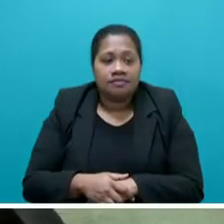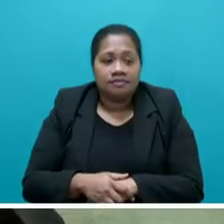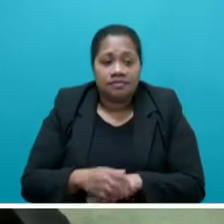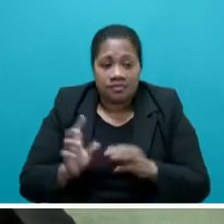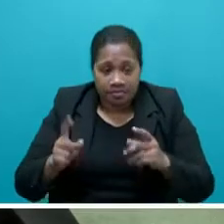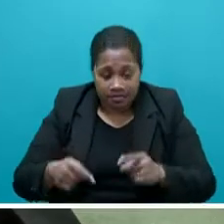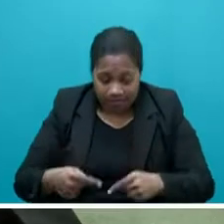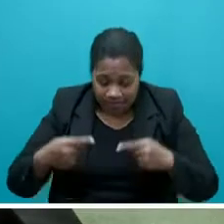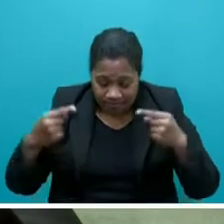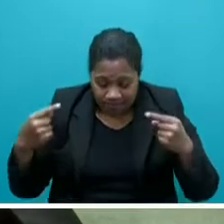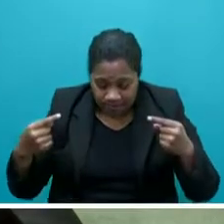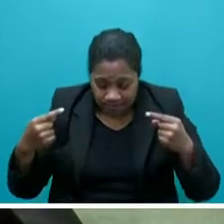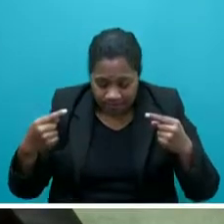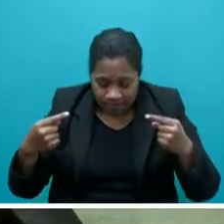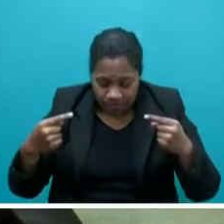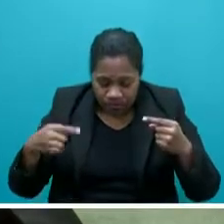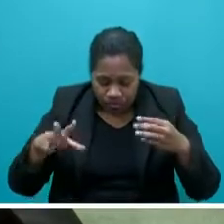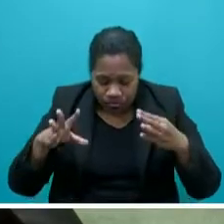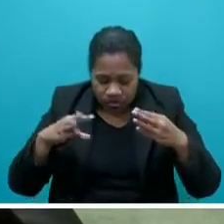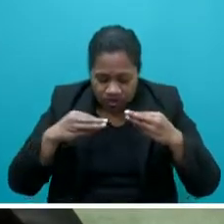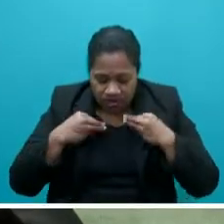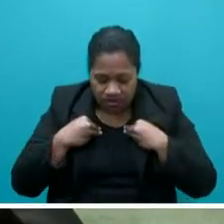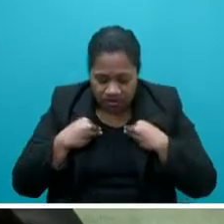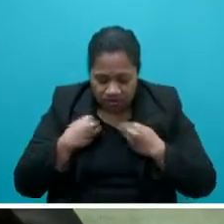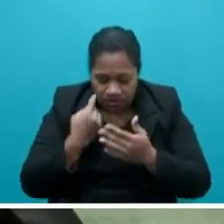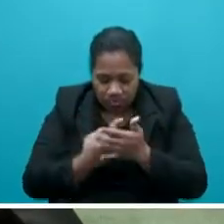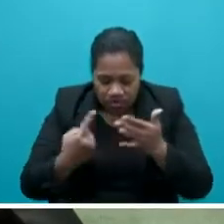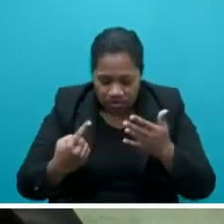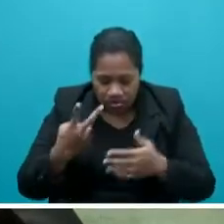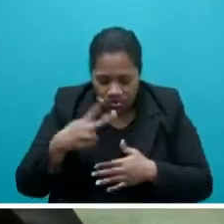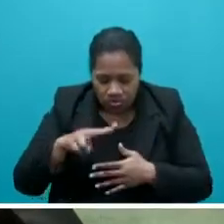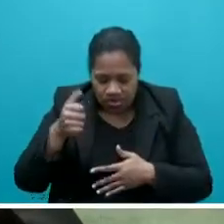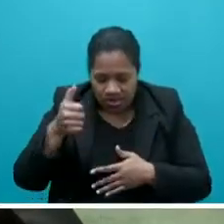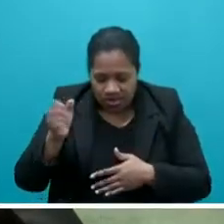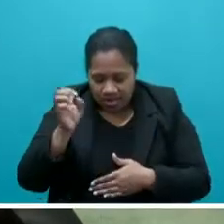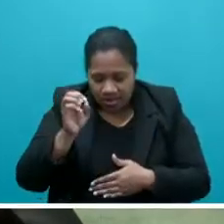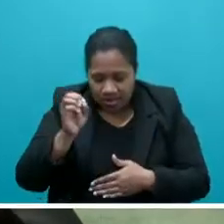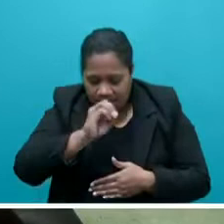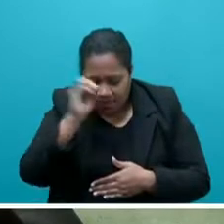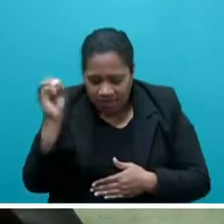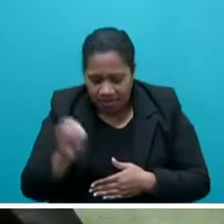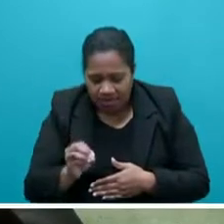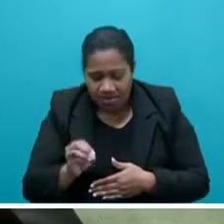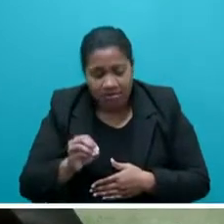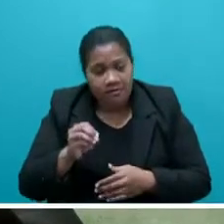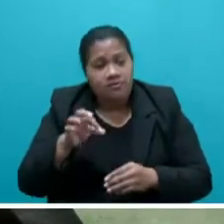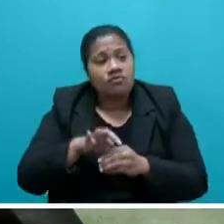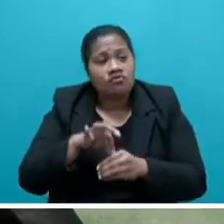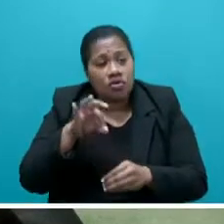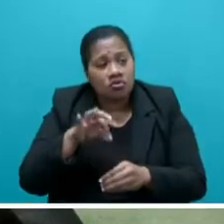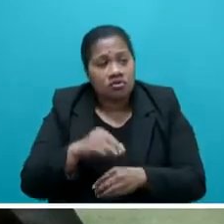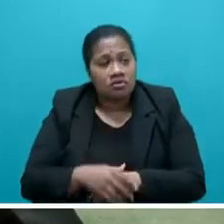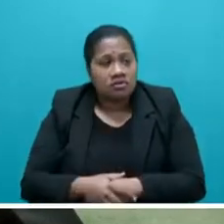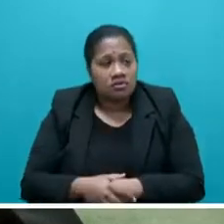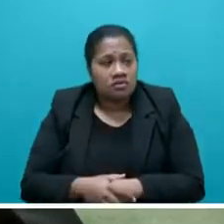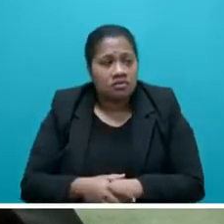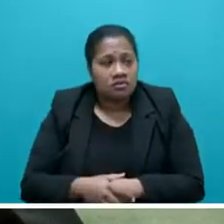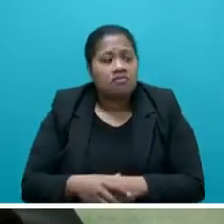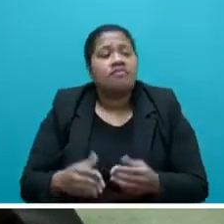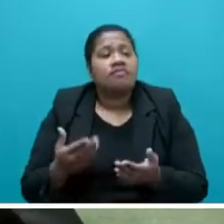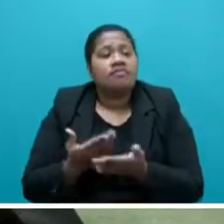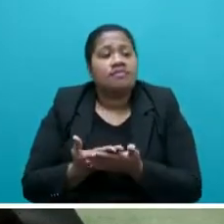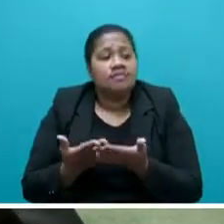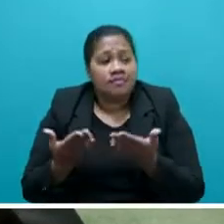opposition received only SDL received only 26% of the votes, but it got a majority seats of 32. That's how the